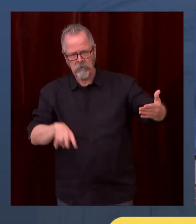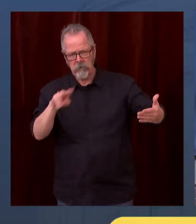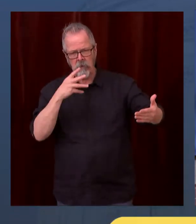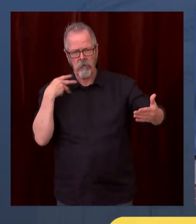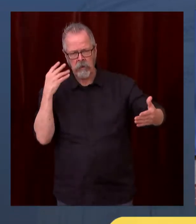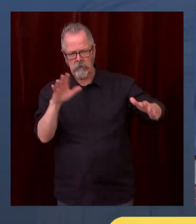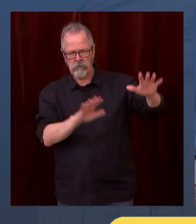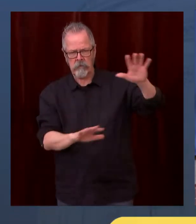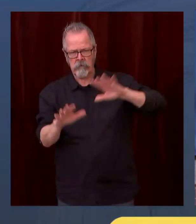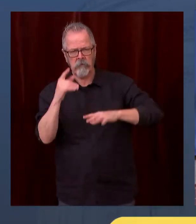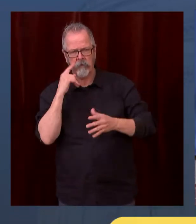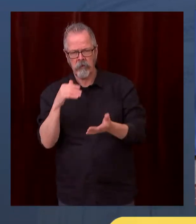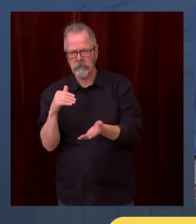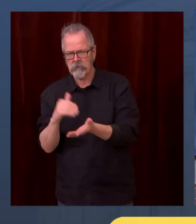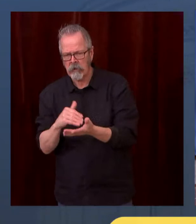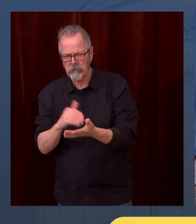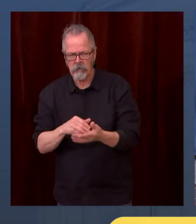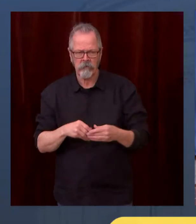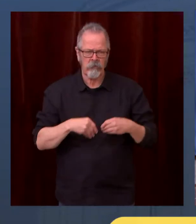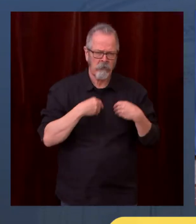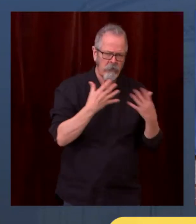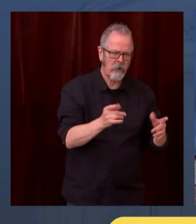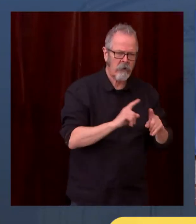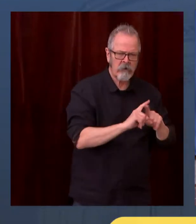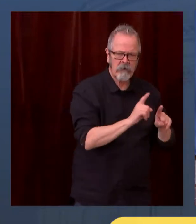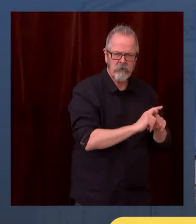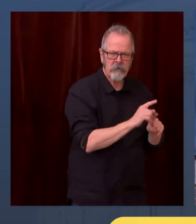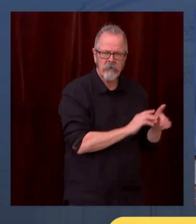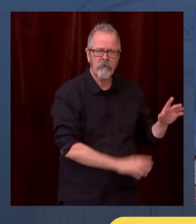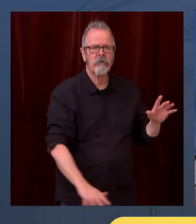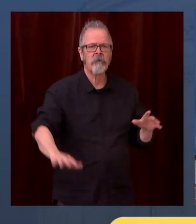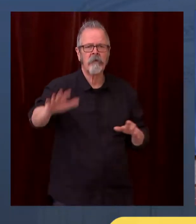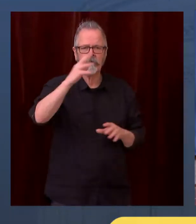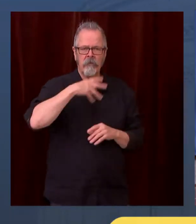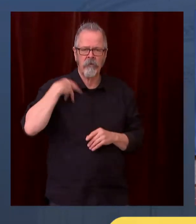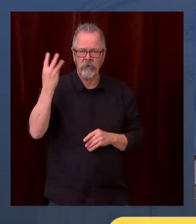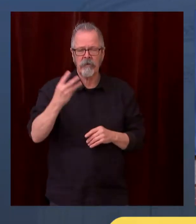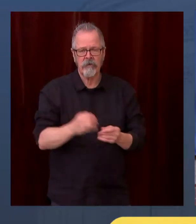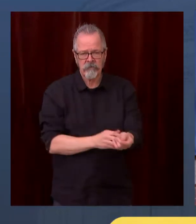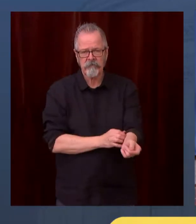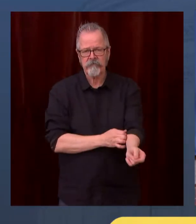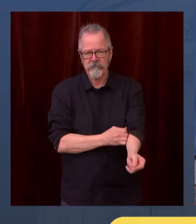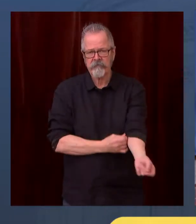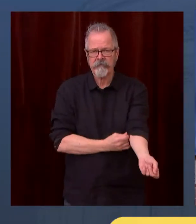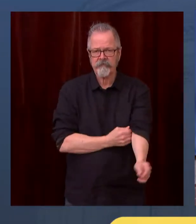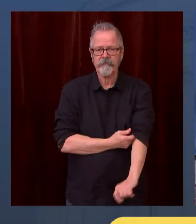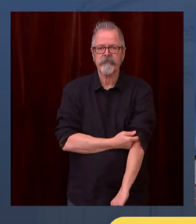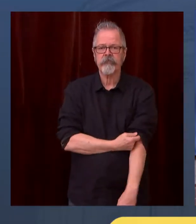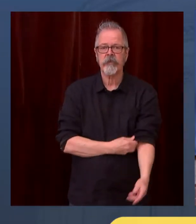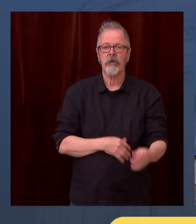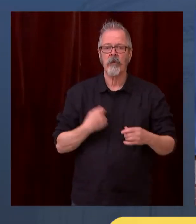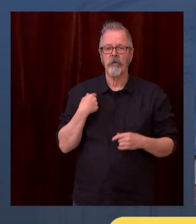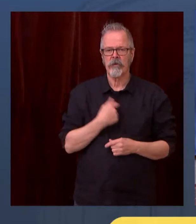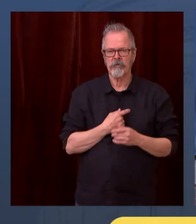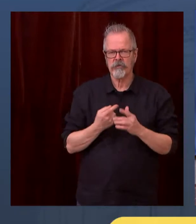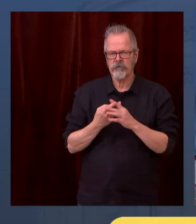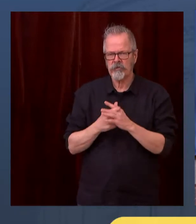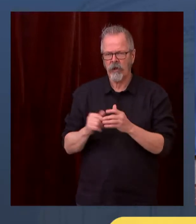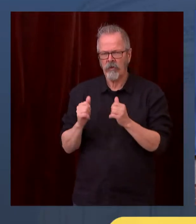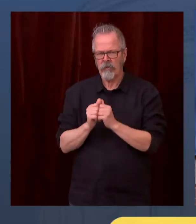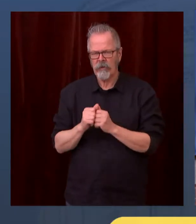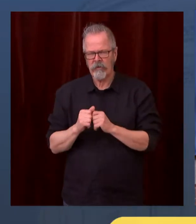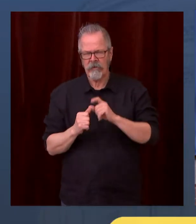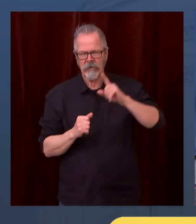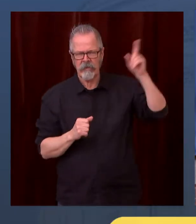multiple different types of providers. We started heavily with hospitals because it was heavily for